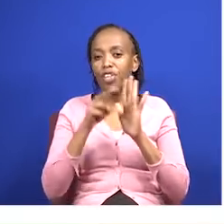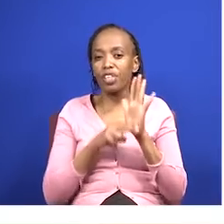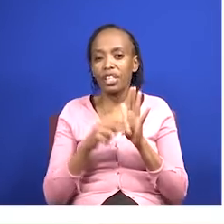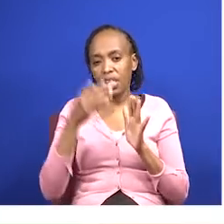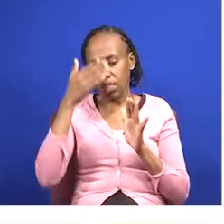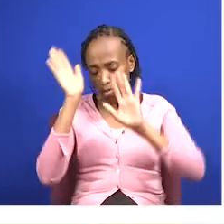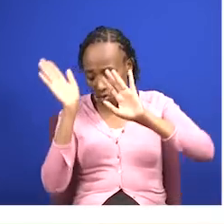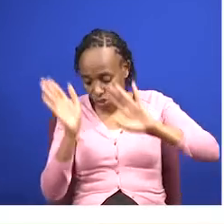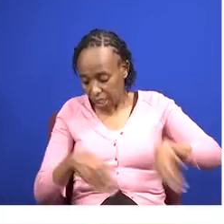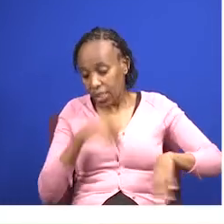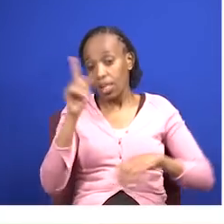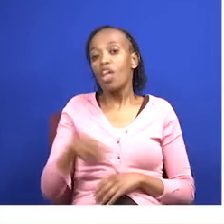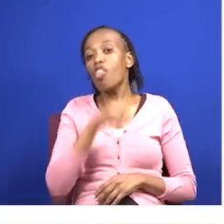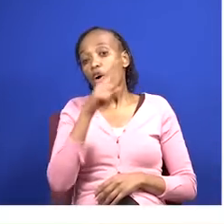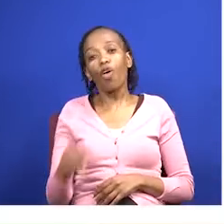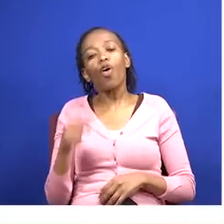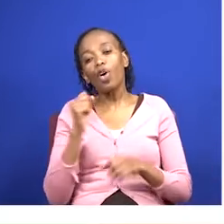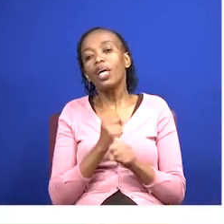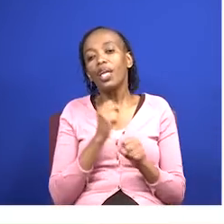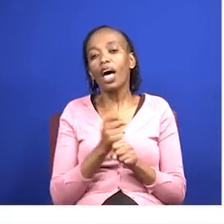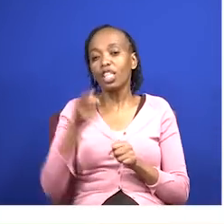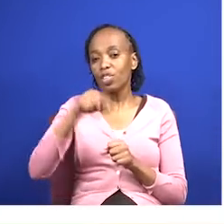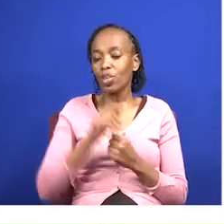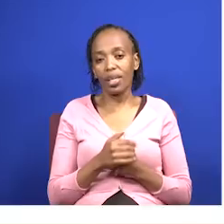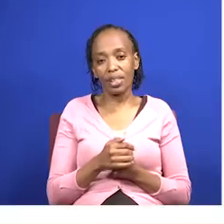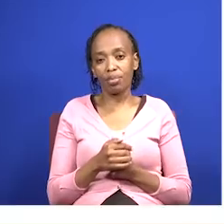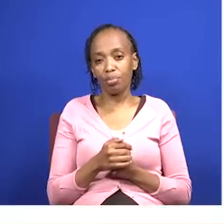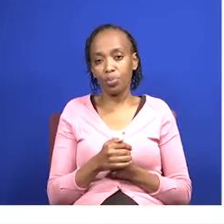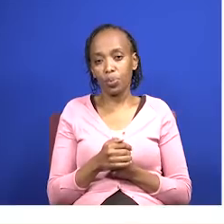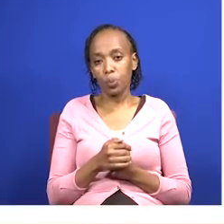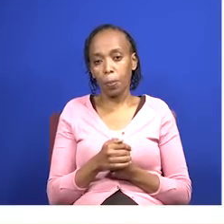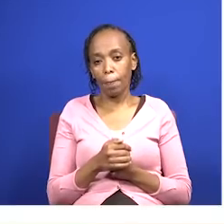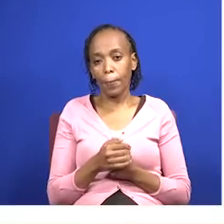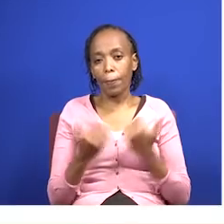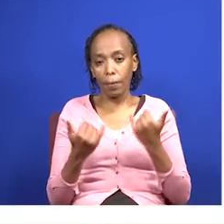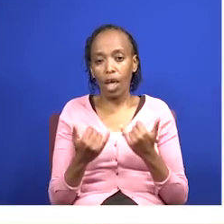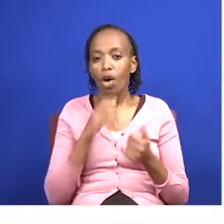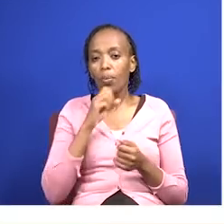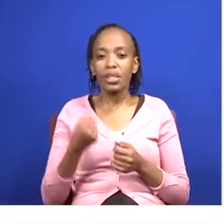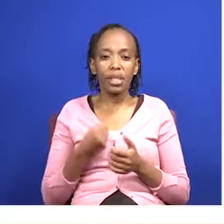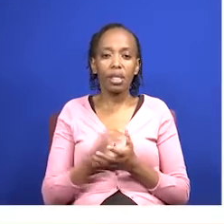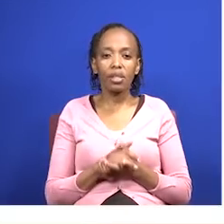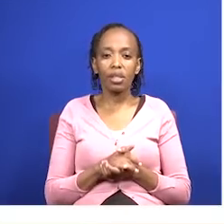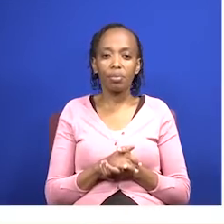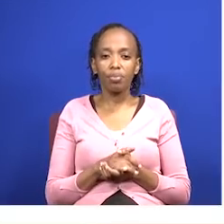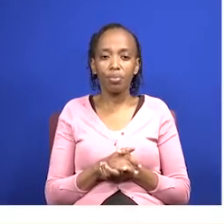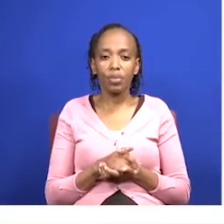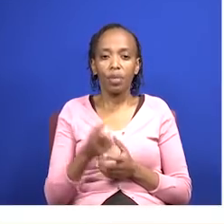Forgiveness is forgetting the wrong done to us. Now, boys and